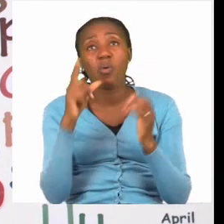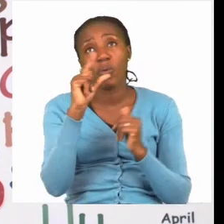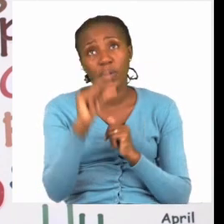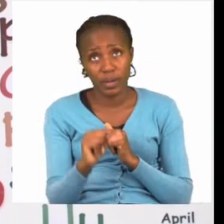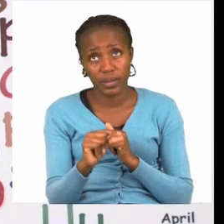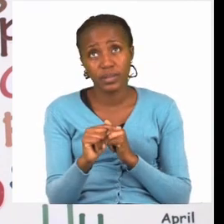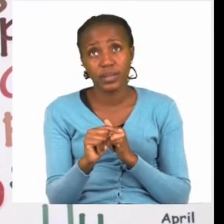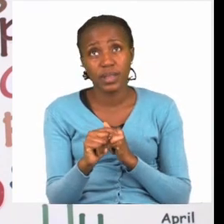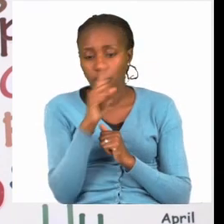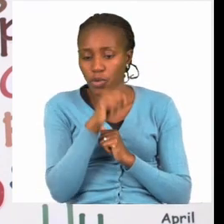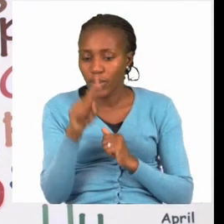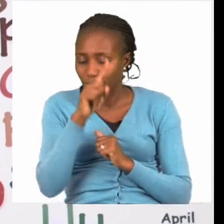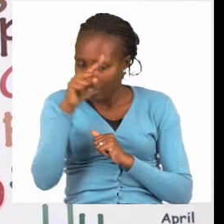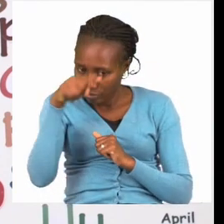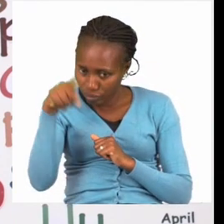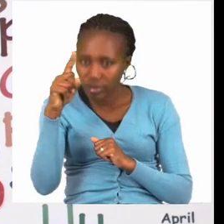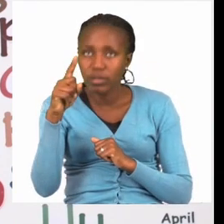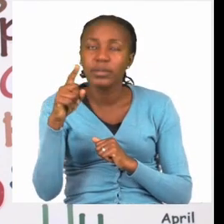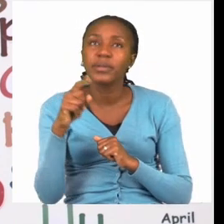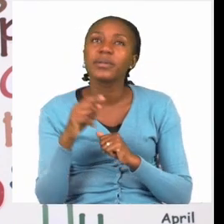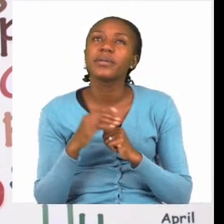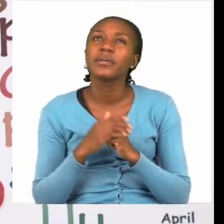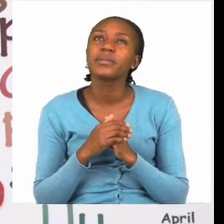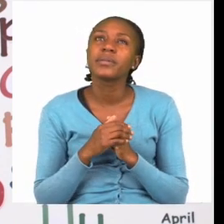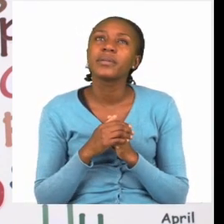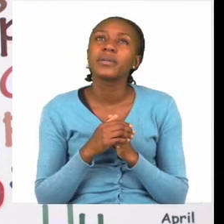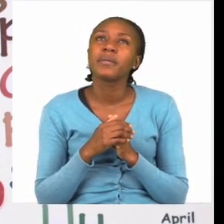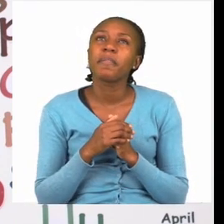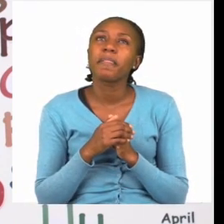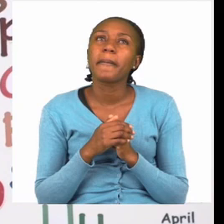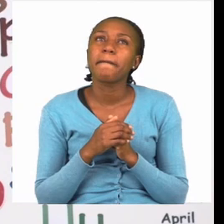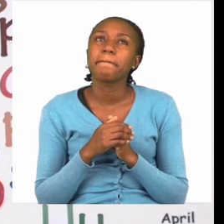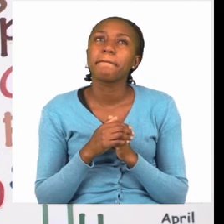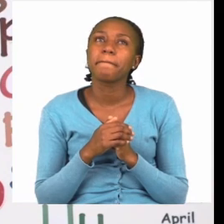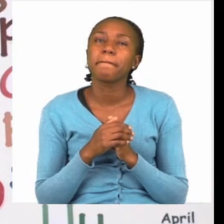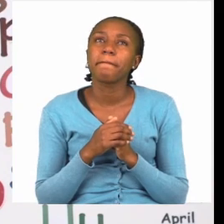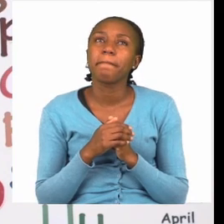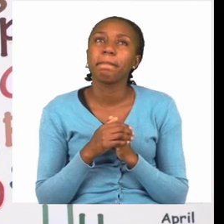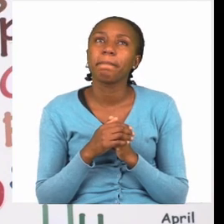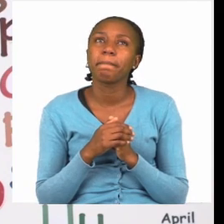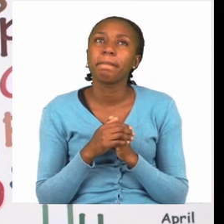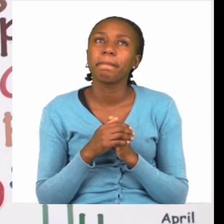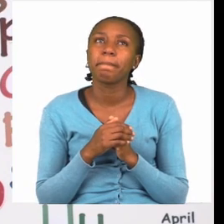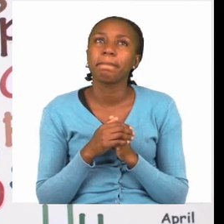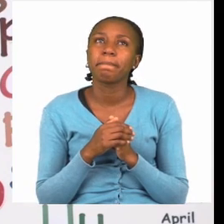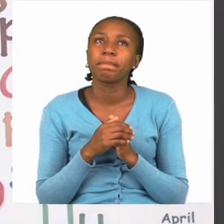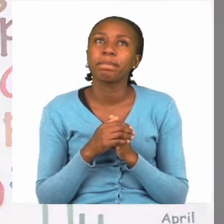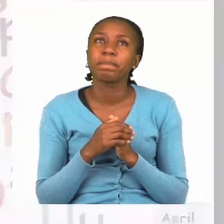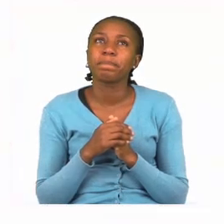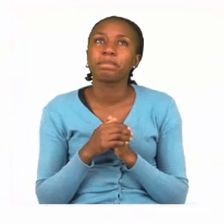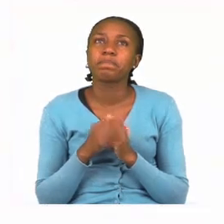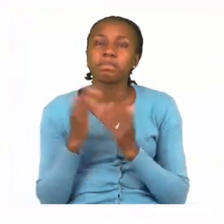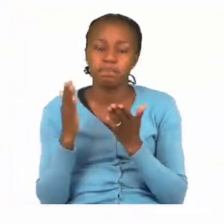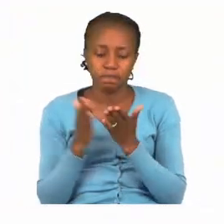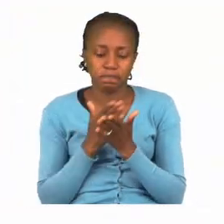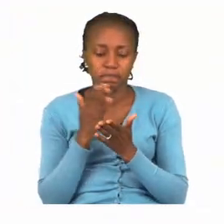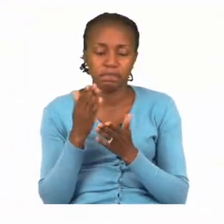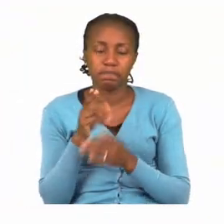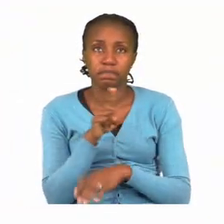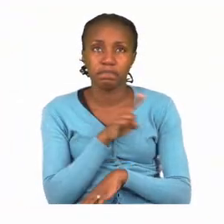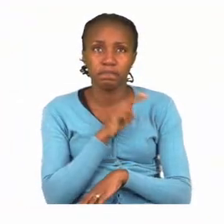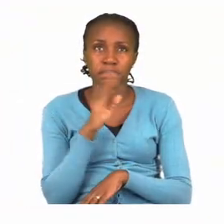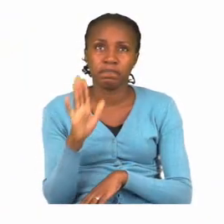one. Okay, now before you go ahead with all your circling, let's quickly turn our booklets to